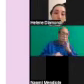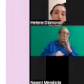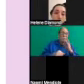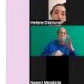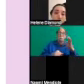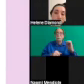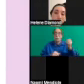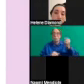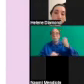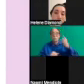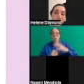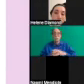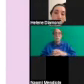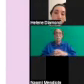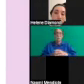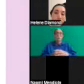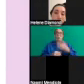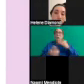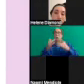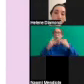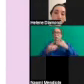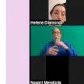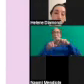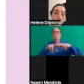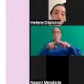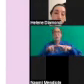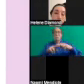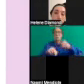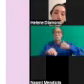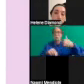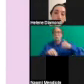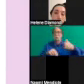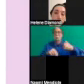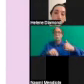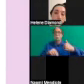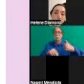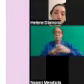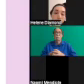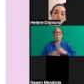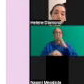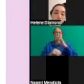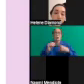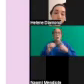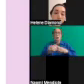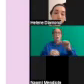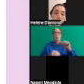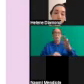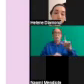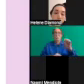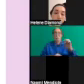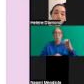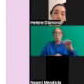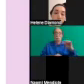lack of reliable transportation. We talked about the ableism. We defined what ableism is, the